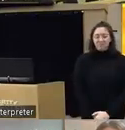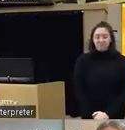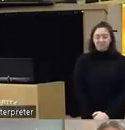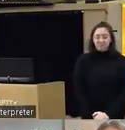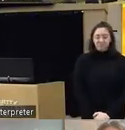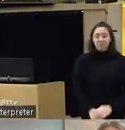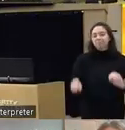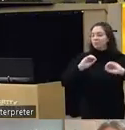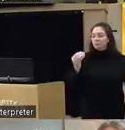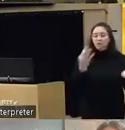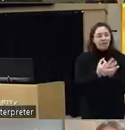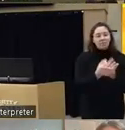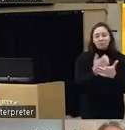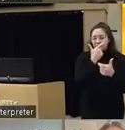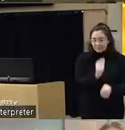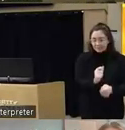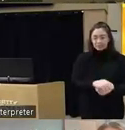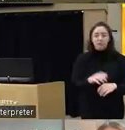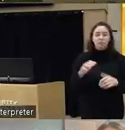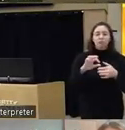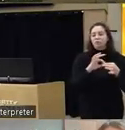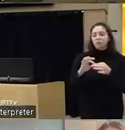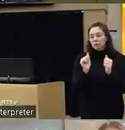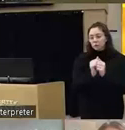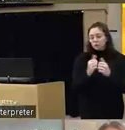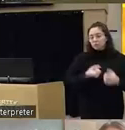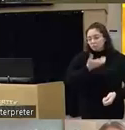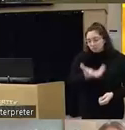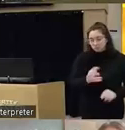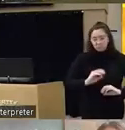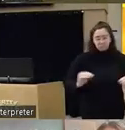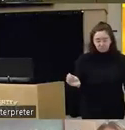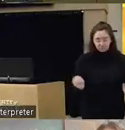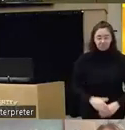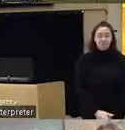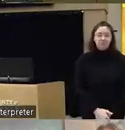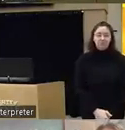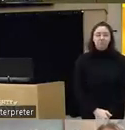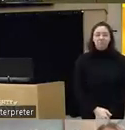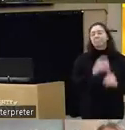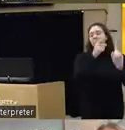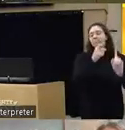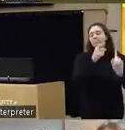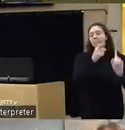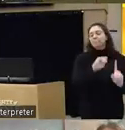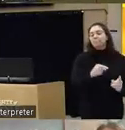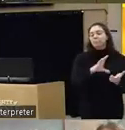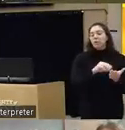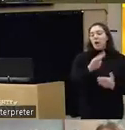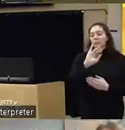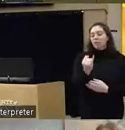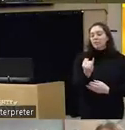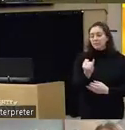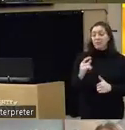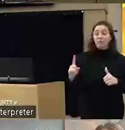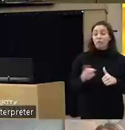I have no financial interests or relationships to disclose. And here are my learning objectives for today. I first want to